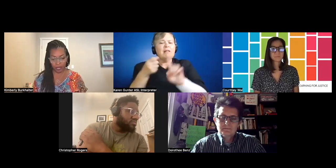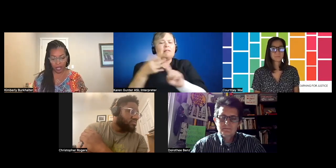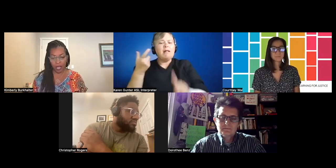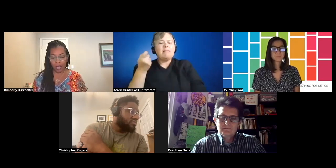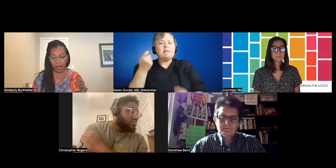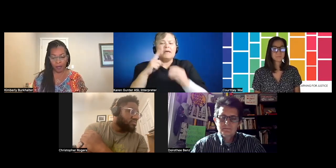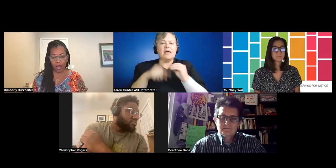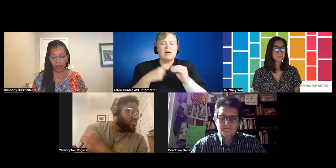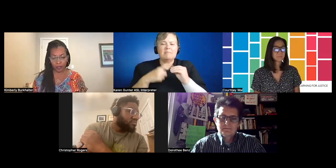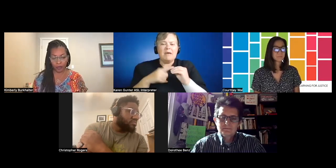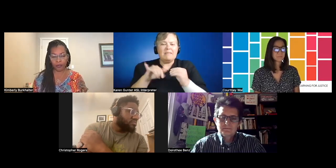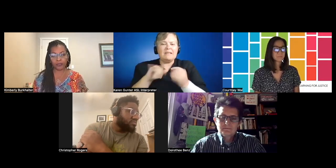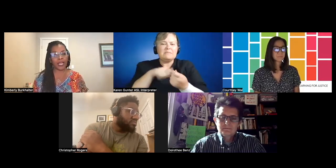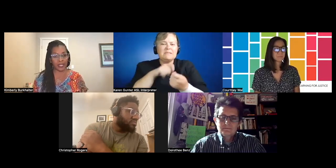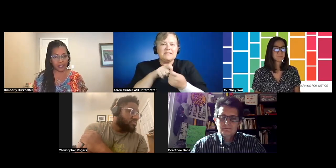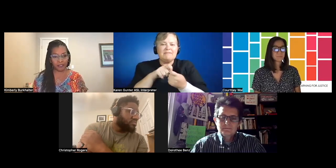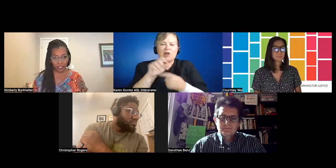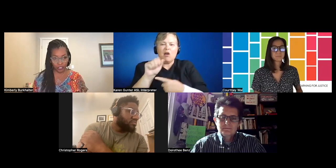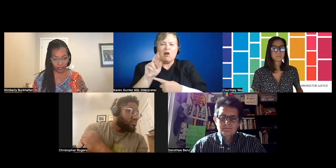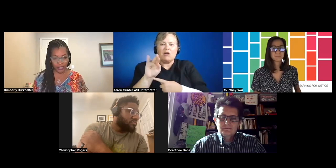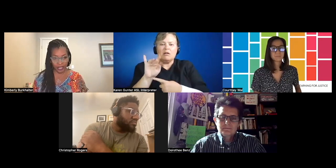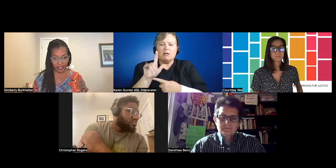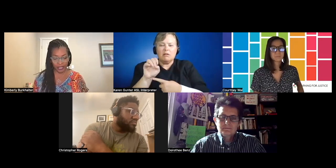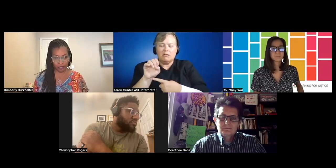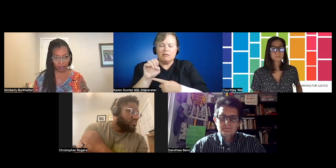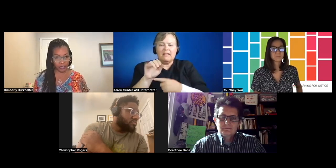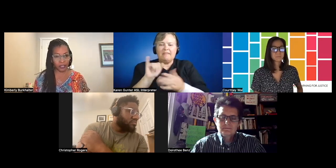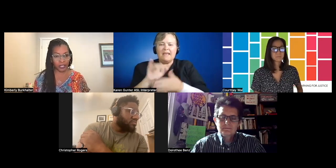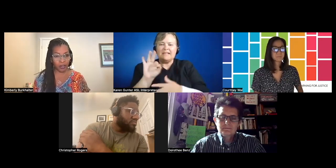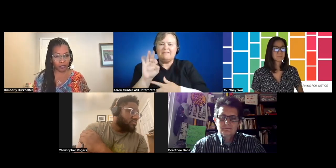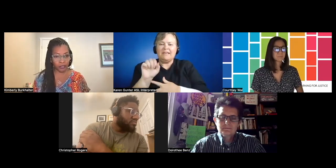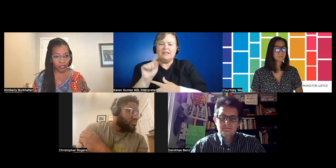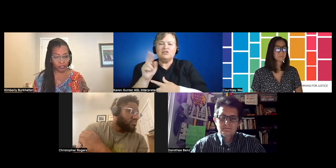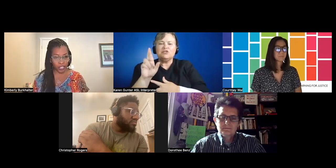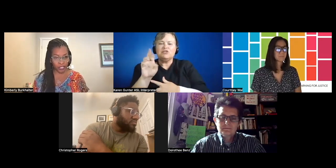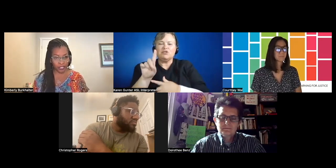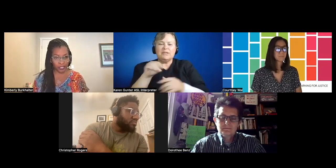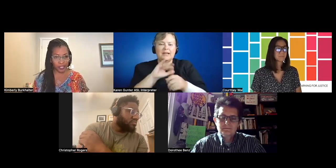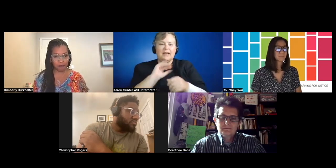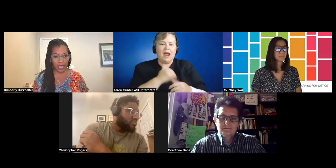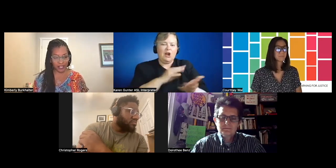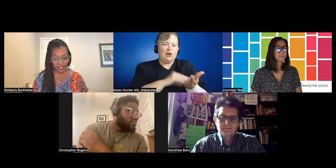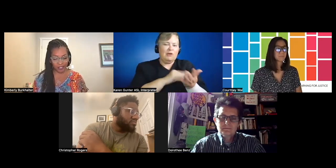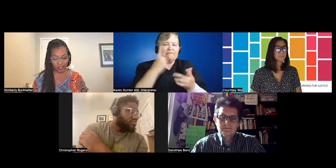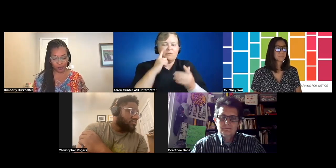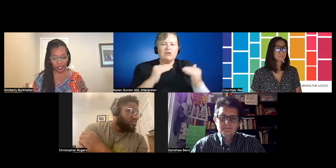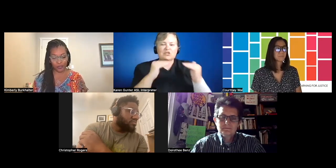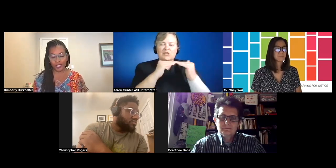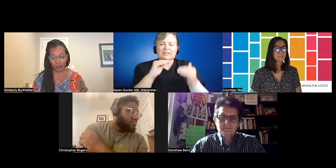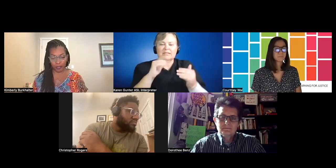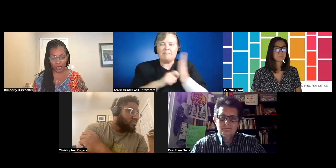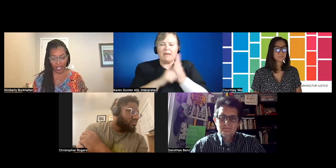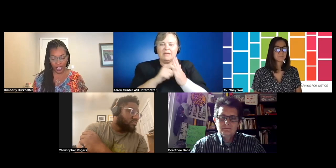particular article that is featured, as I said earlier, in our Learning for Justice magazine